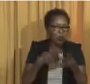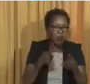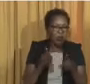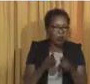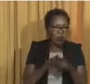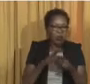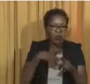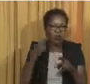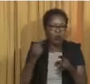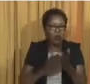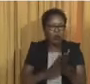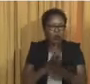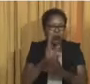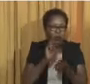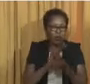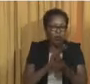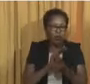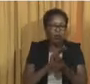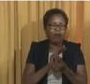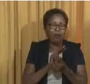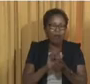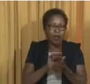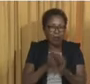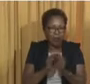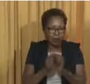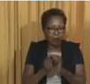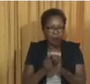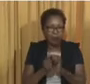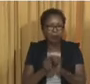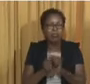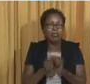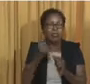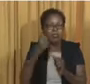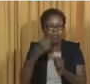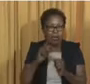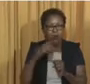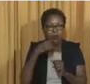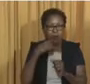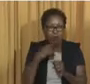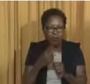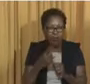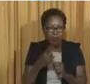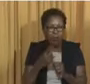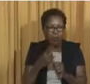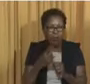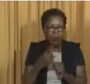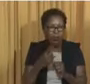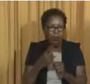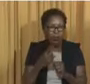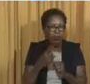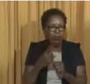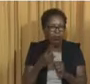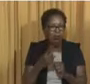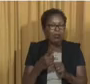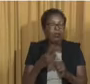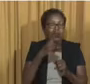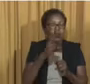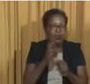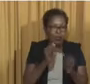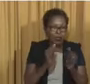10th birthday. In essence, it is right to conclude that the resilience of the 2010